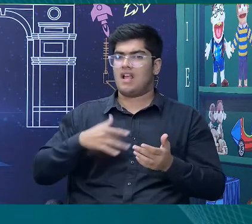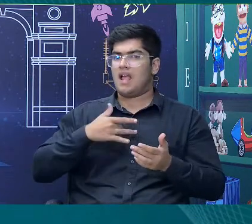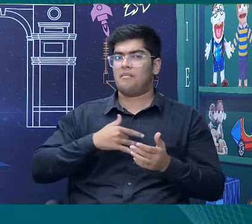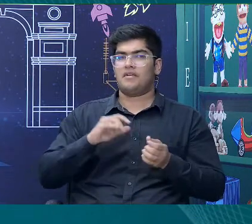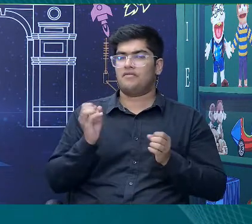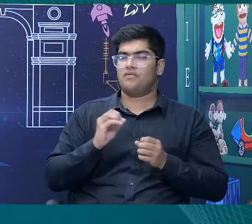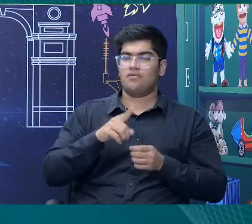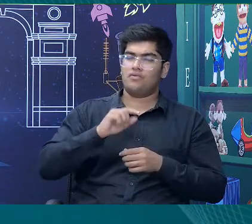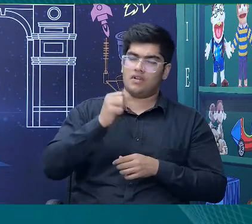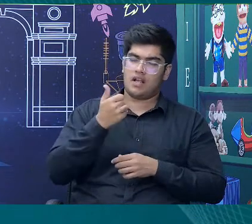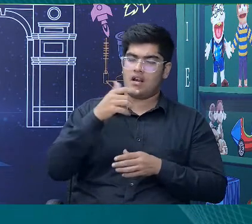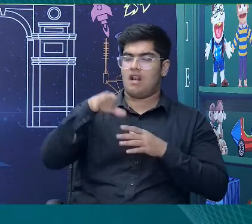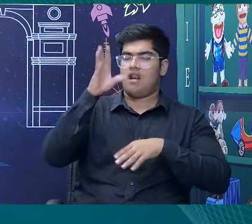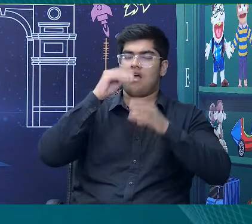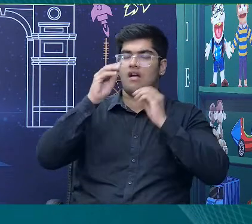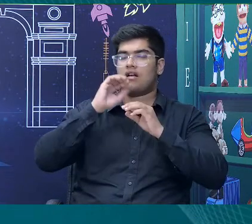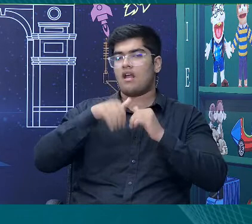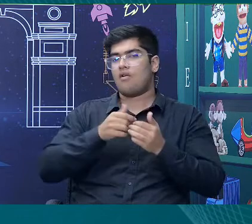writers.